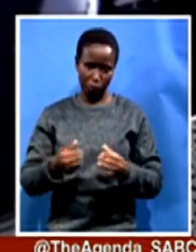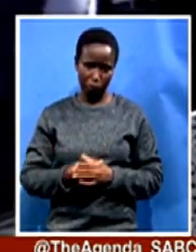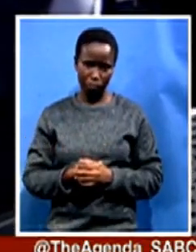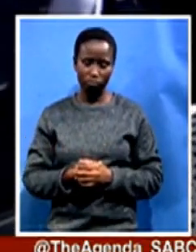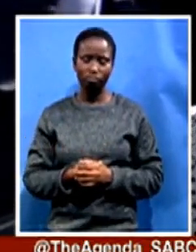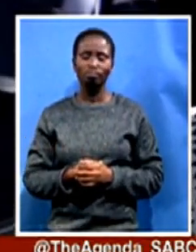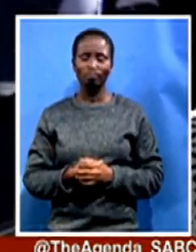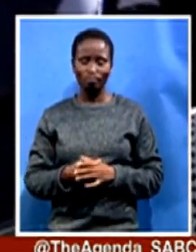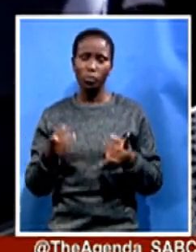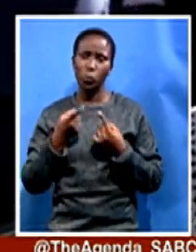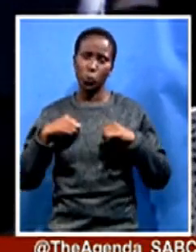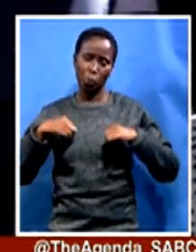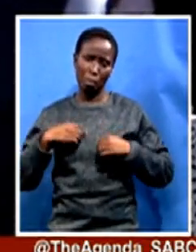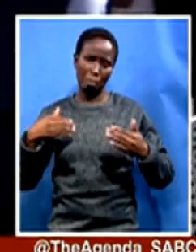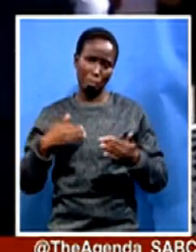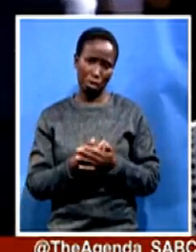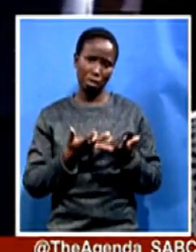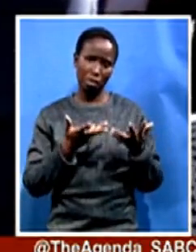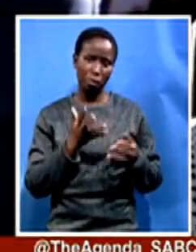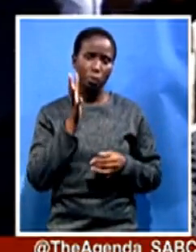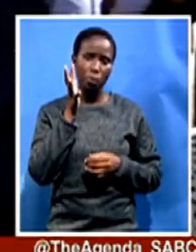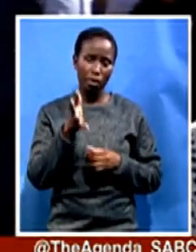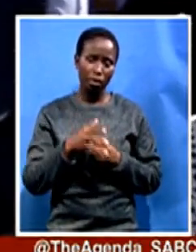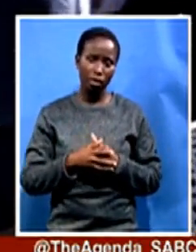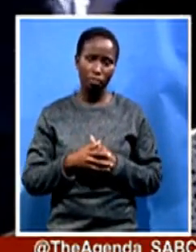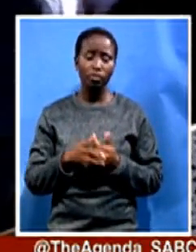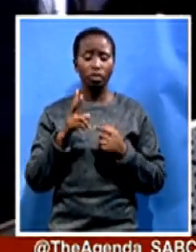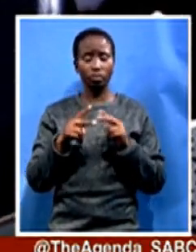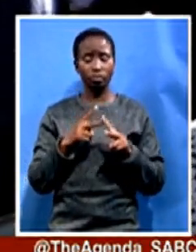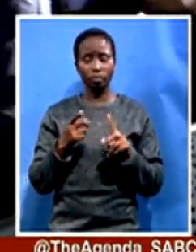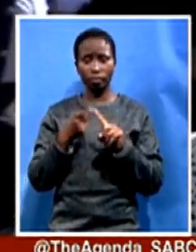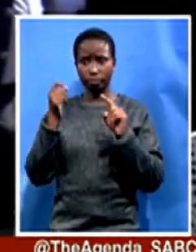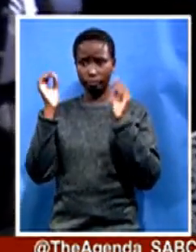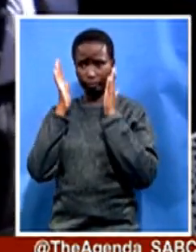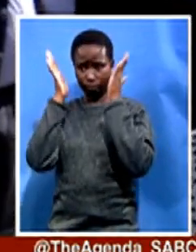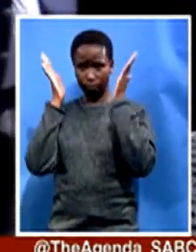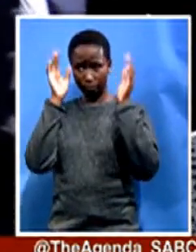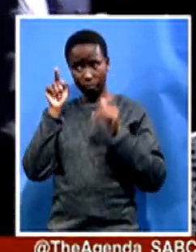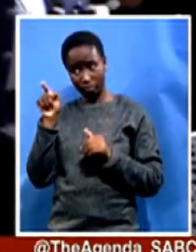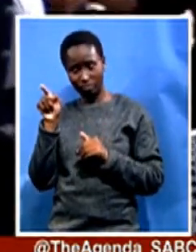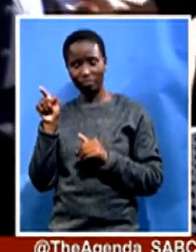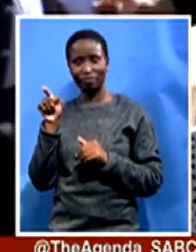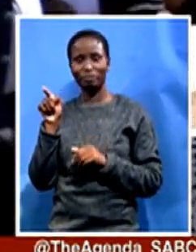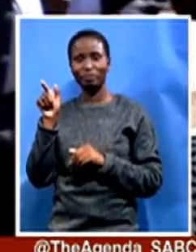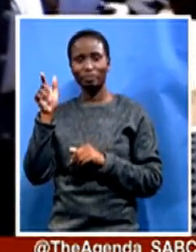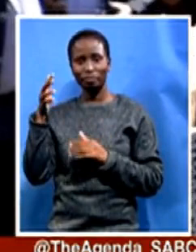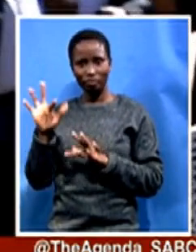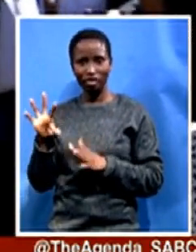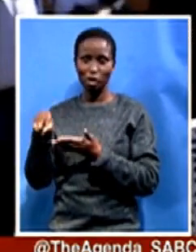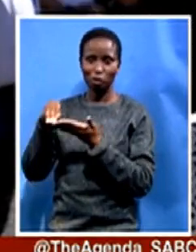from Swaziland, she also brought the Swazi aspects of